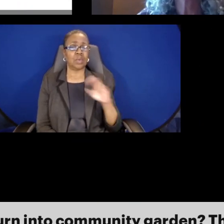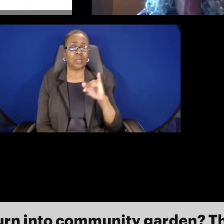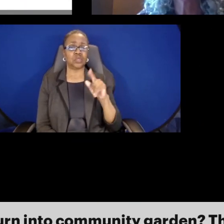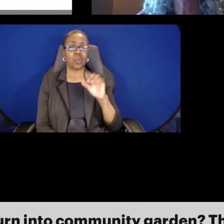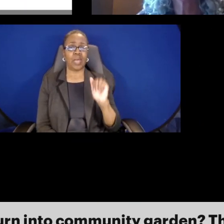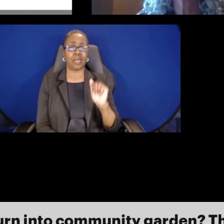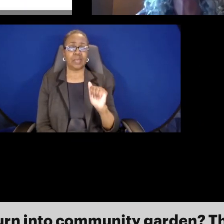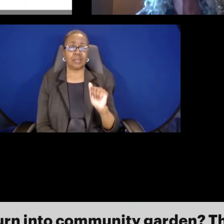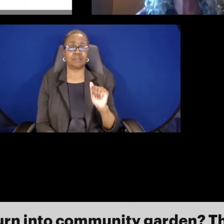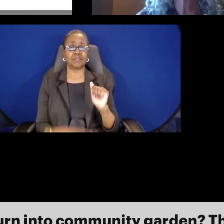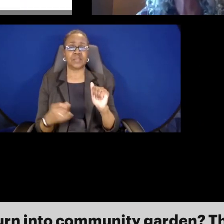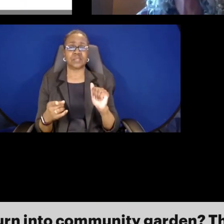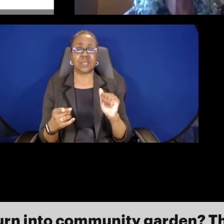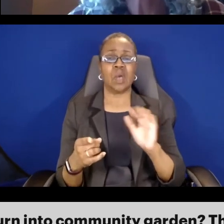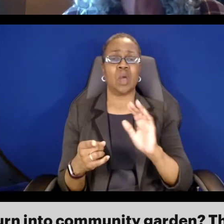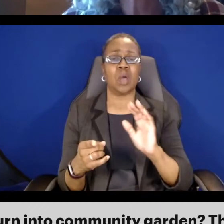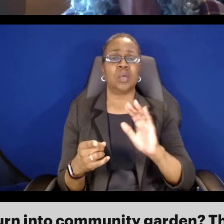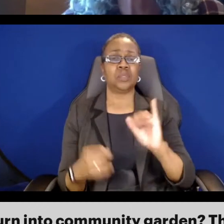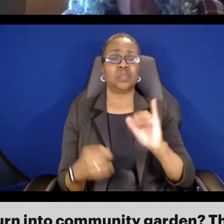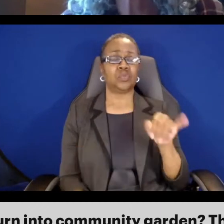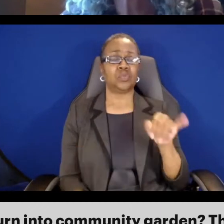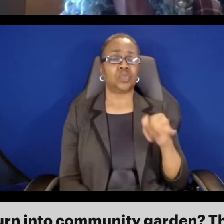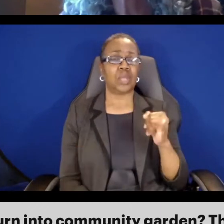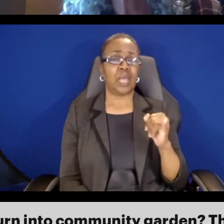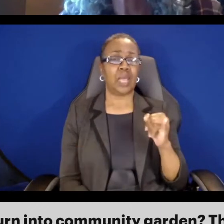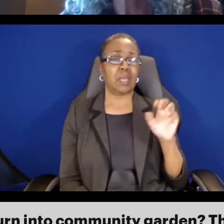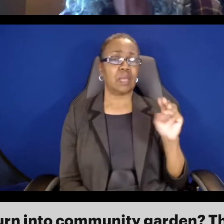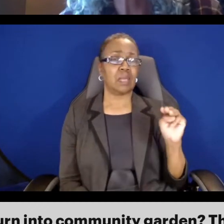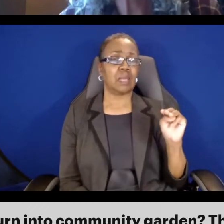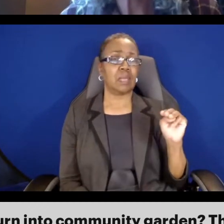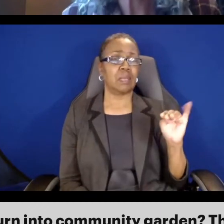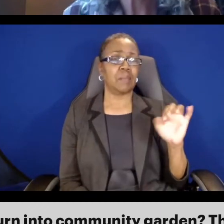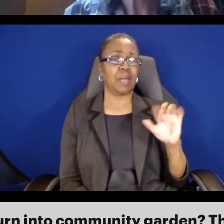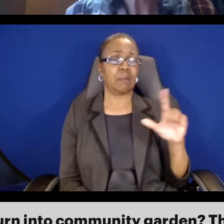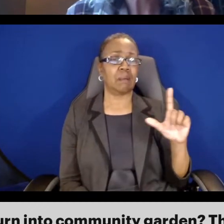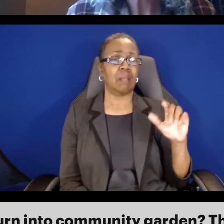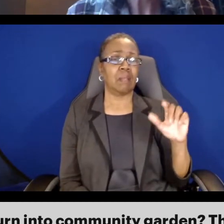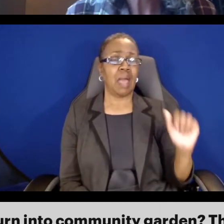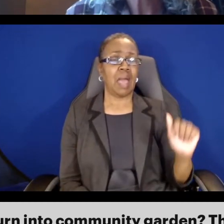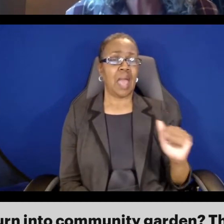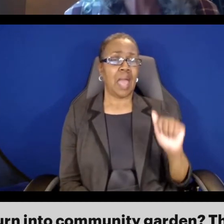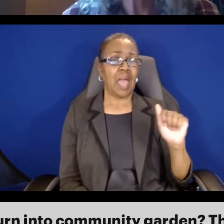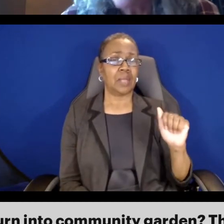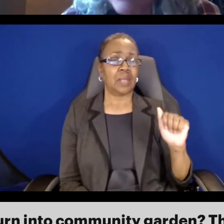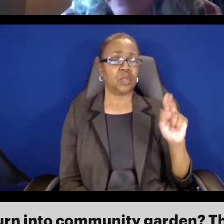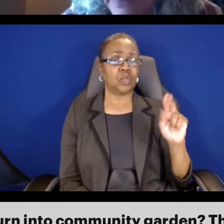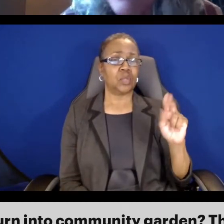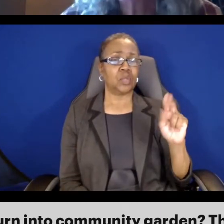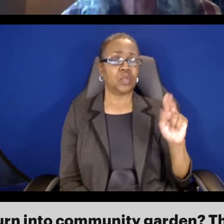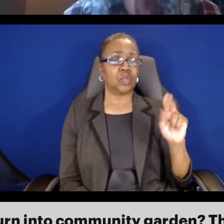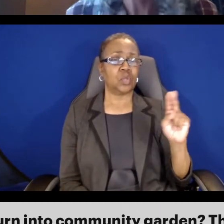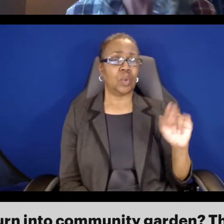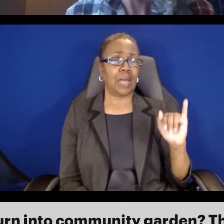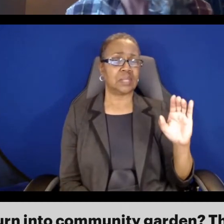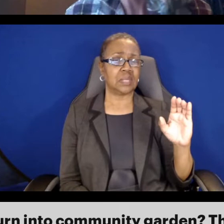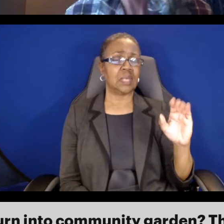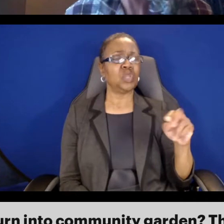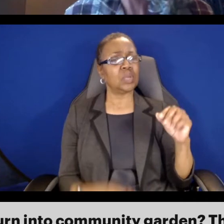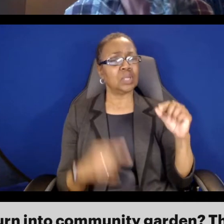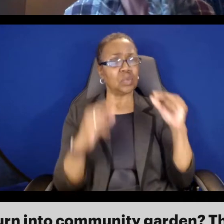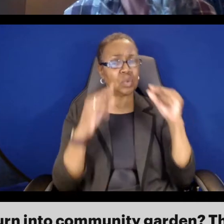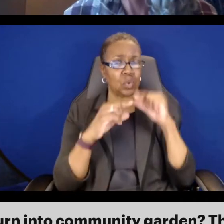is J Michael at UIC, which you can just Google either of us, and